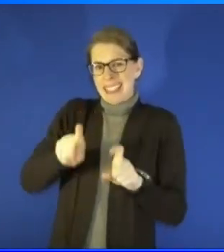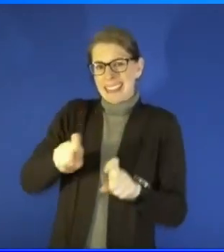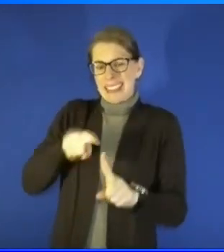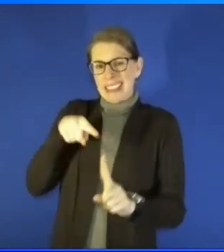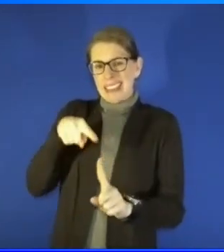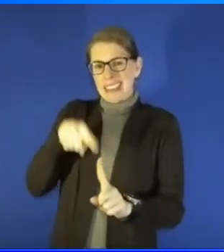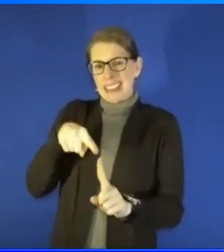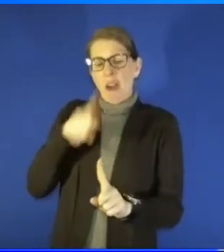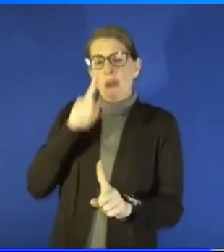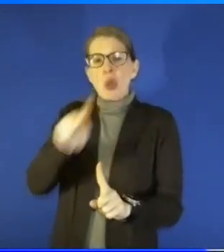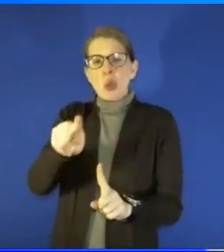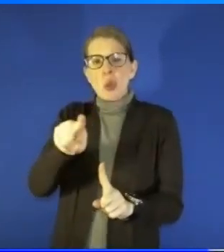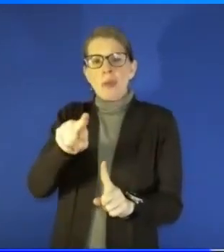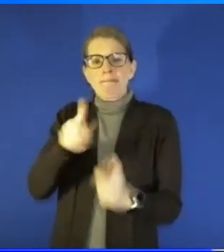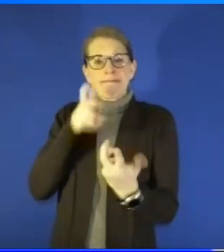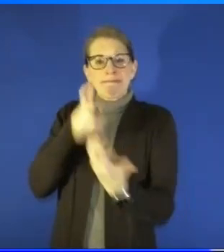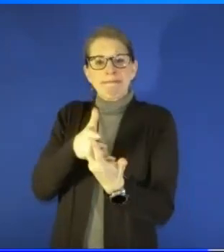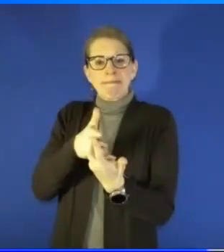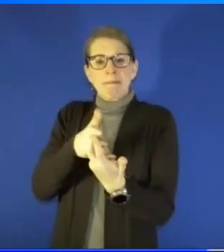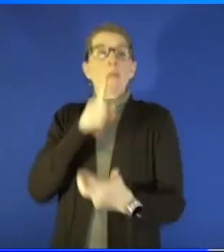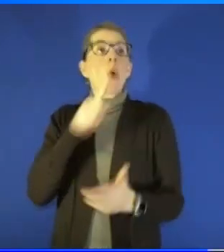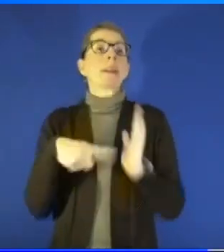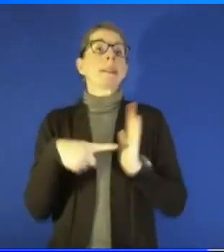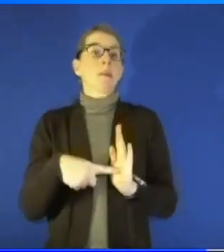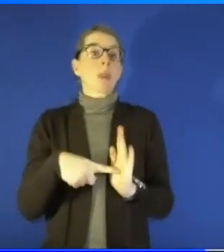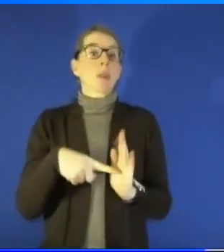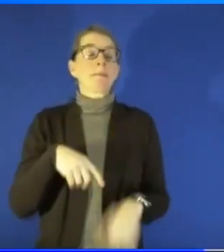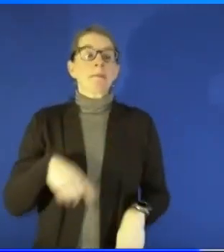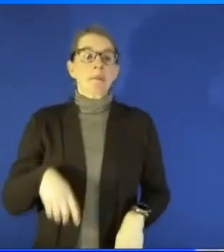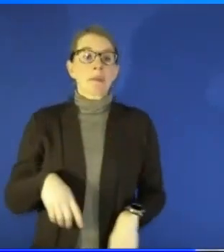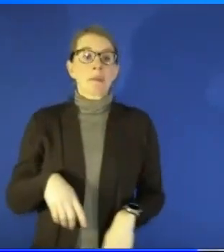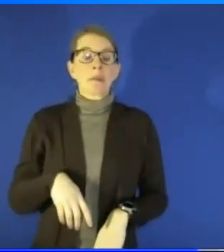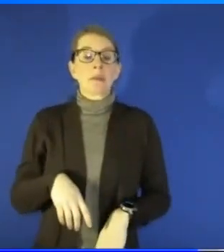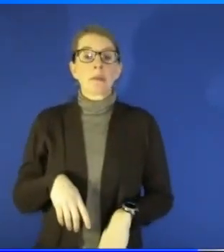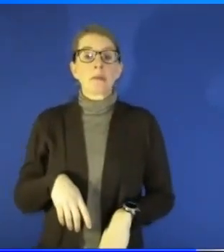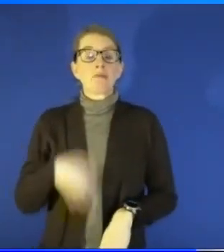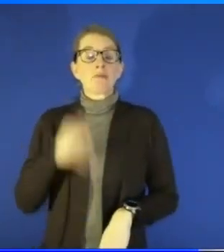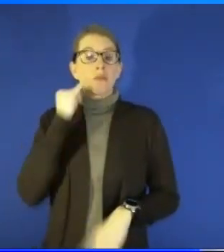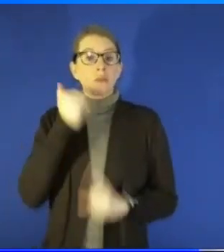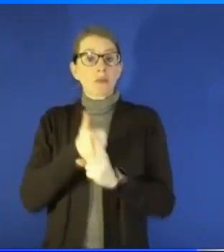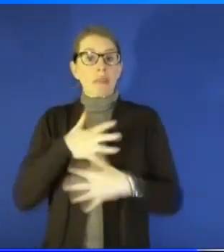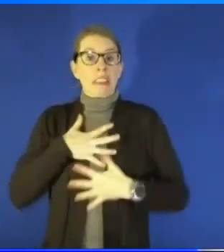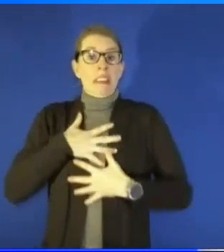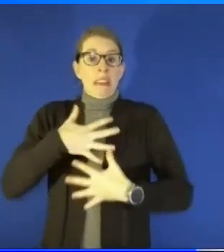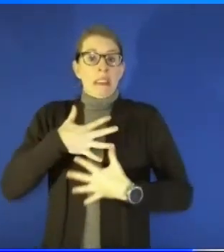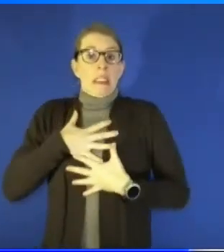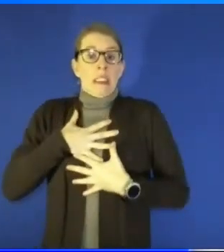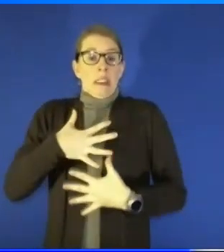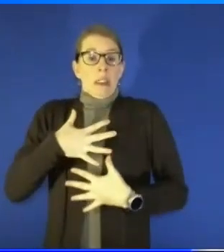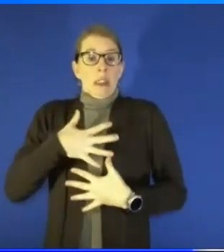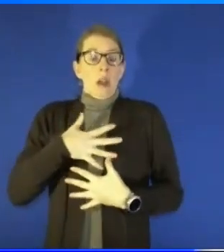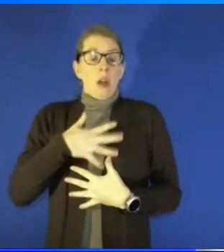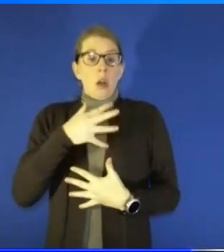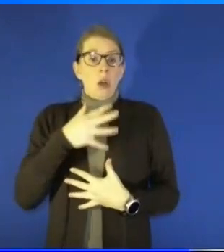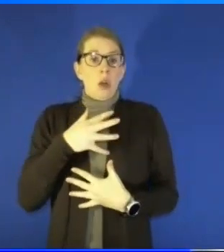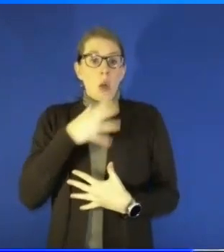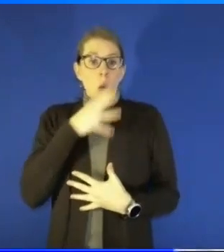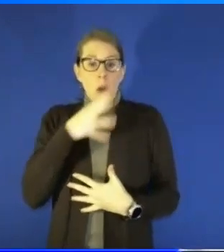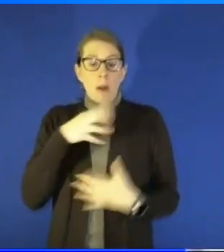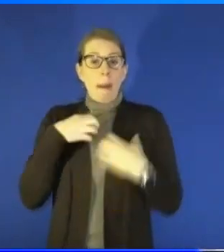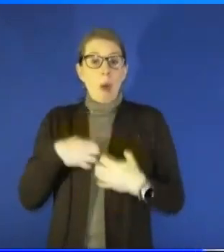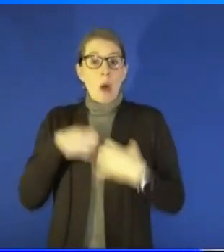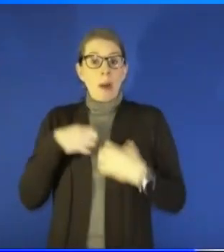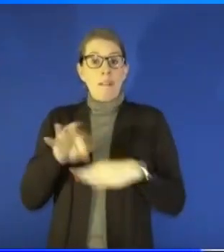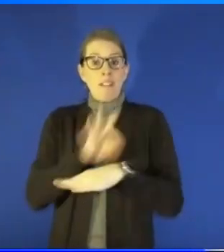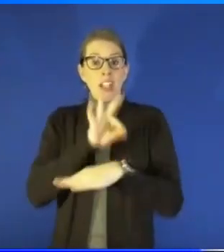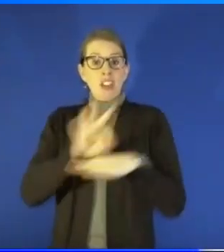So, for example, if you have symptoms of shortness of breath, we're going to be doing pulmonary function test or lung